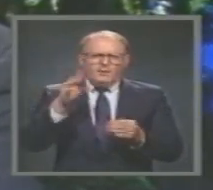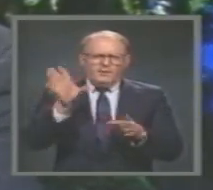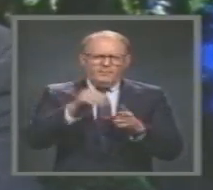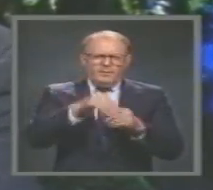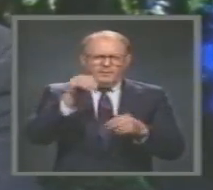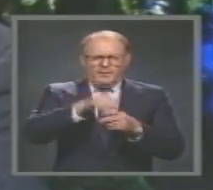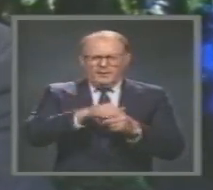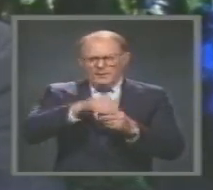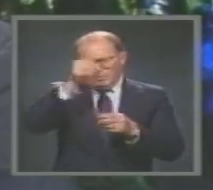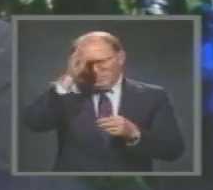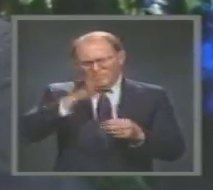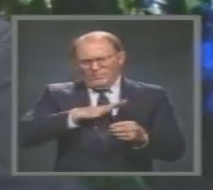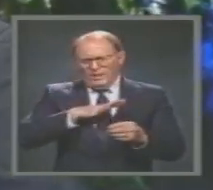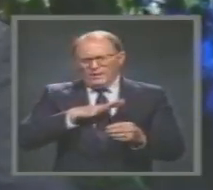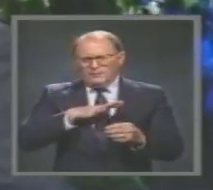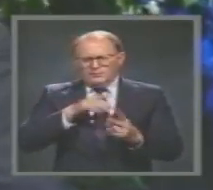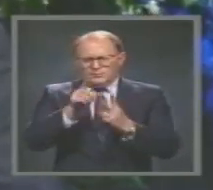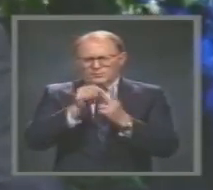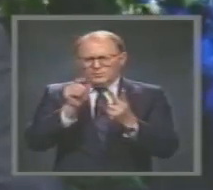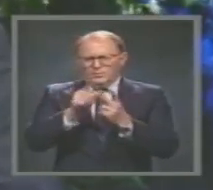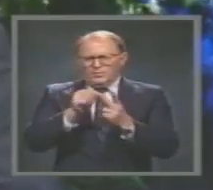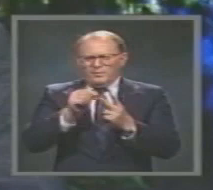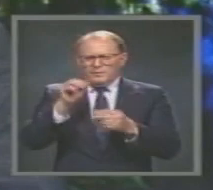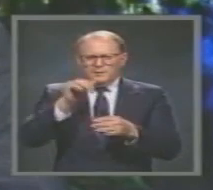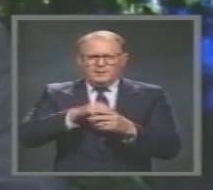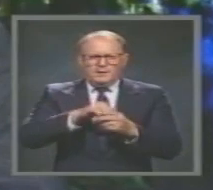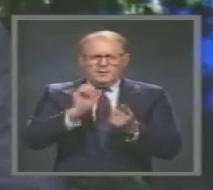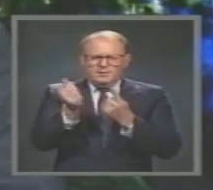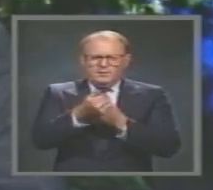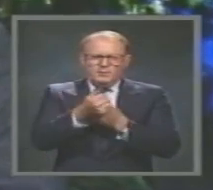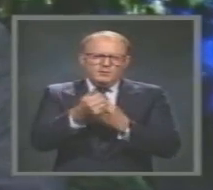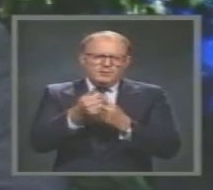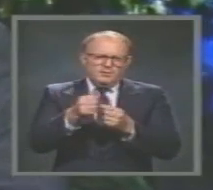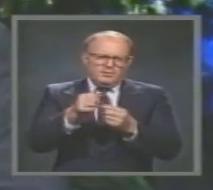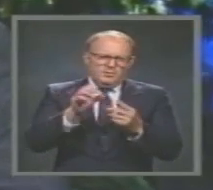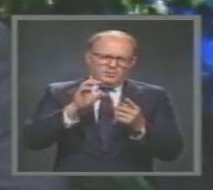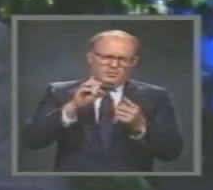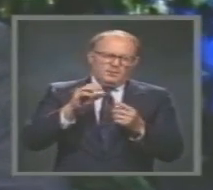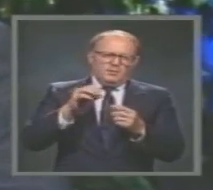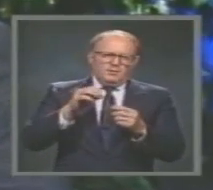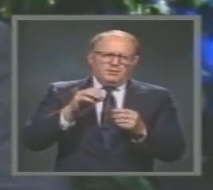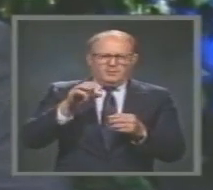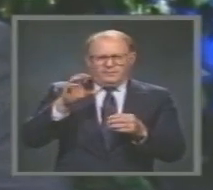man's choice in cases of rape and incest